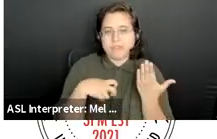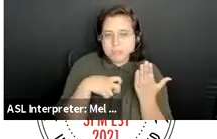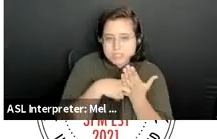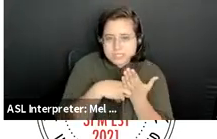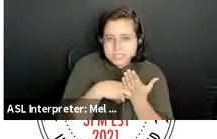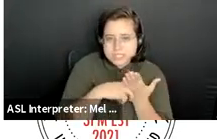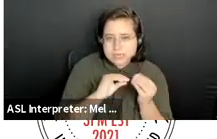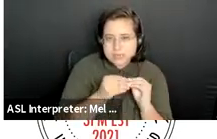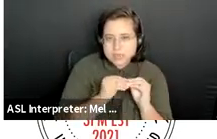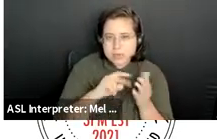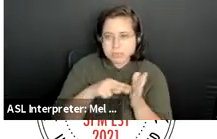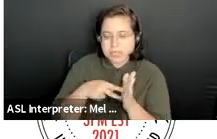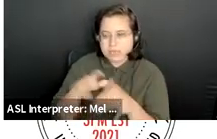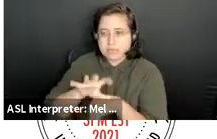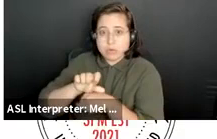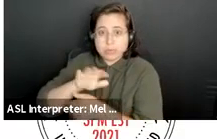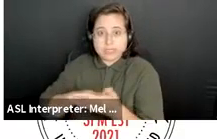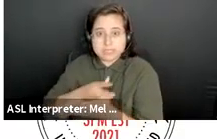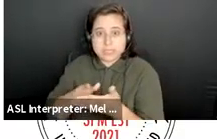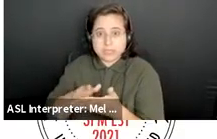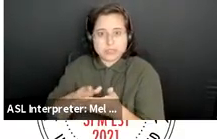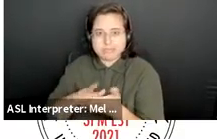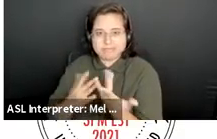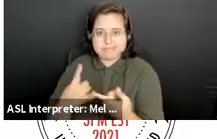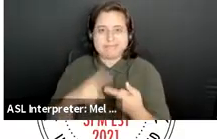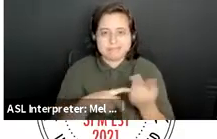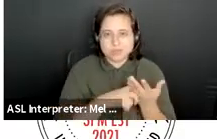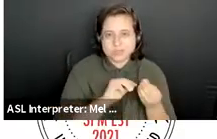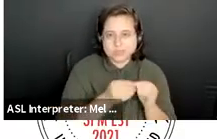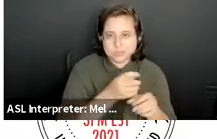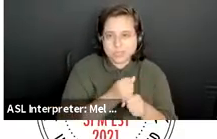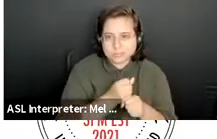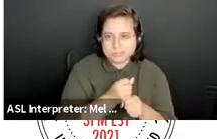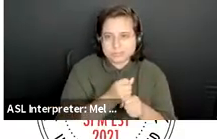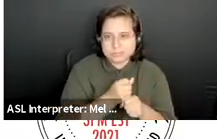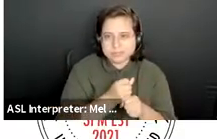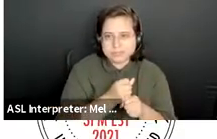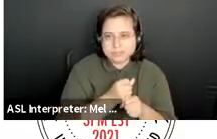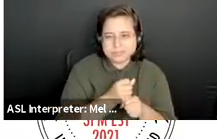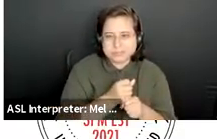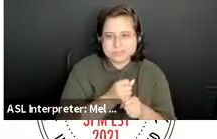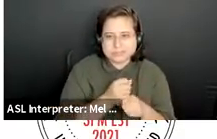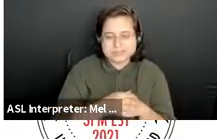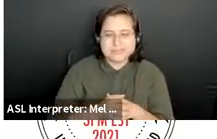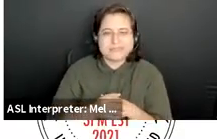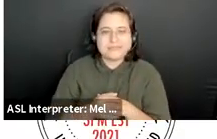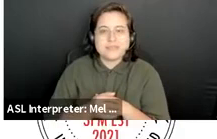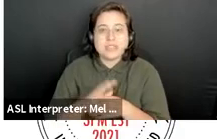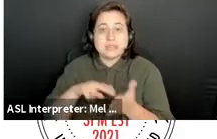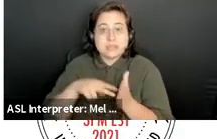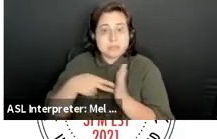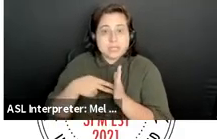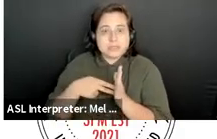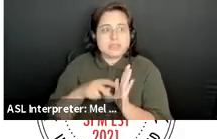petition. So they can't schedule the appointment until they have the receipt number. So that means you have to get the